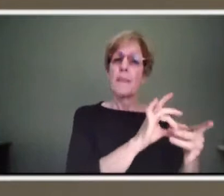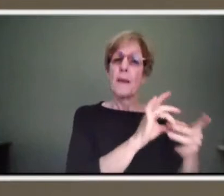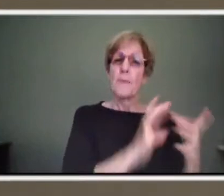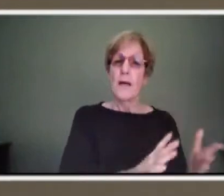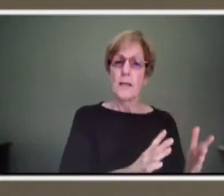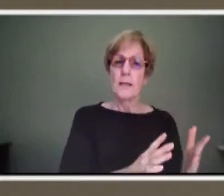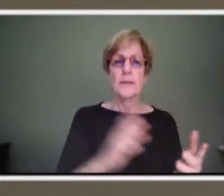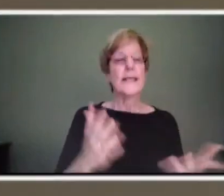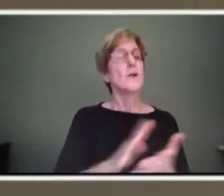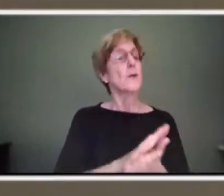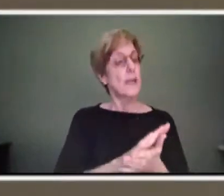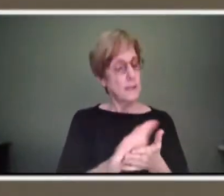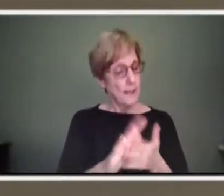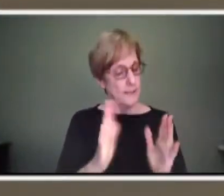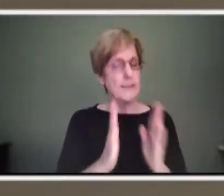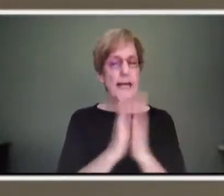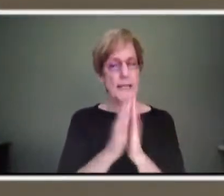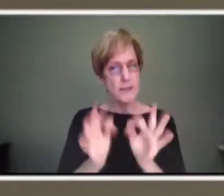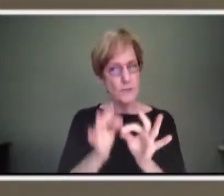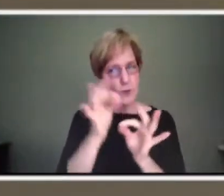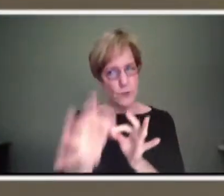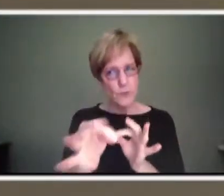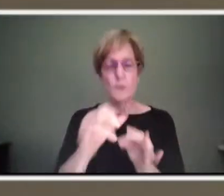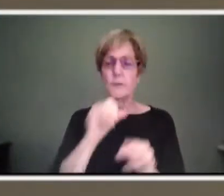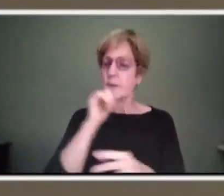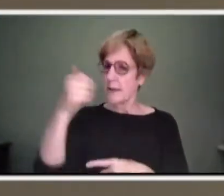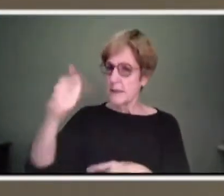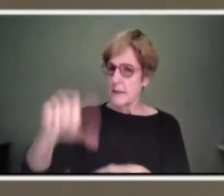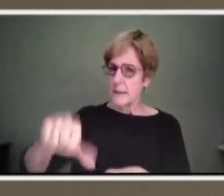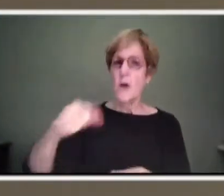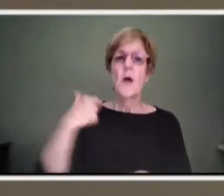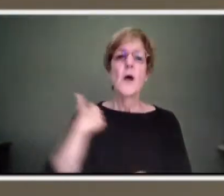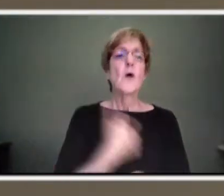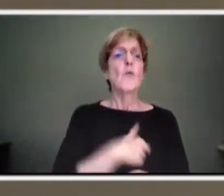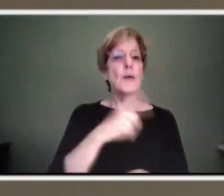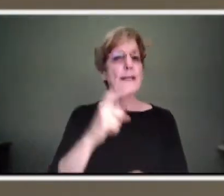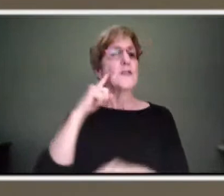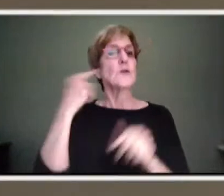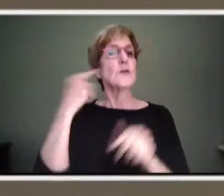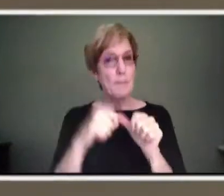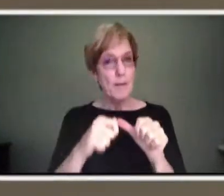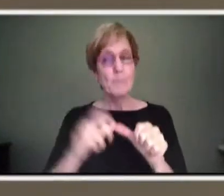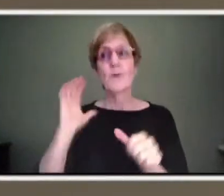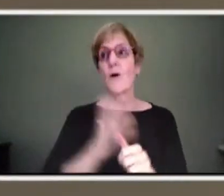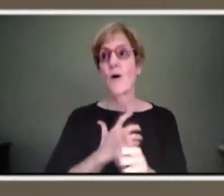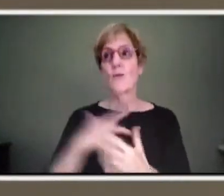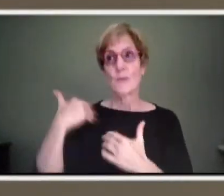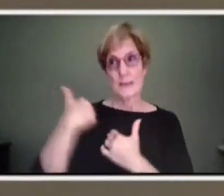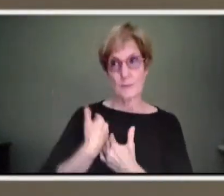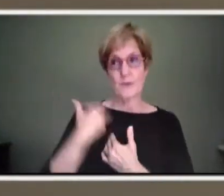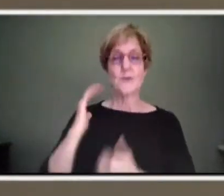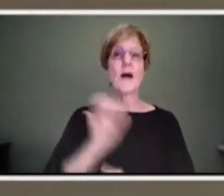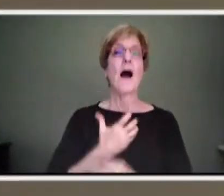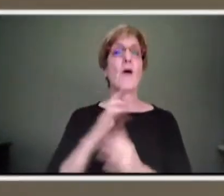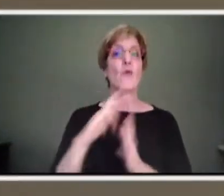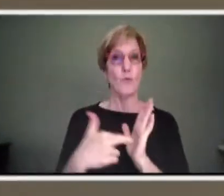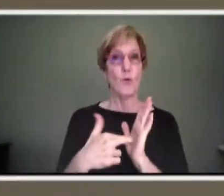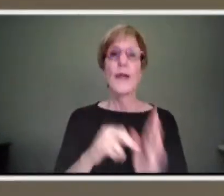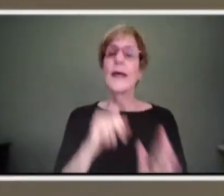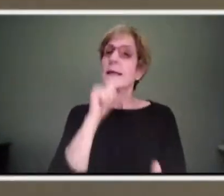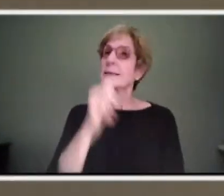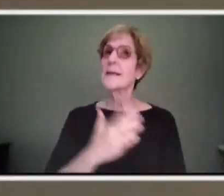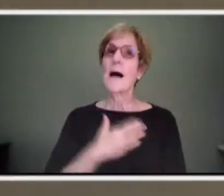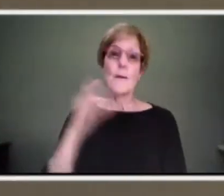and asking for a deferral instead of a deny. But we need to remember what our responsibility and what our role is, and it is not my job to